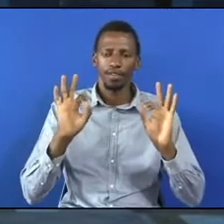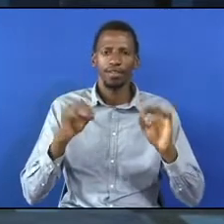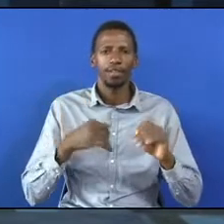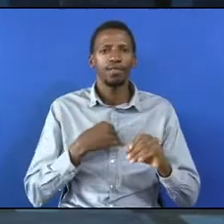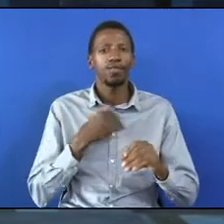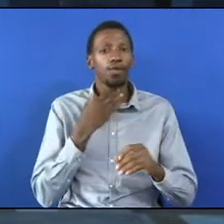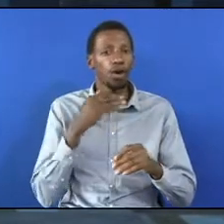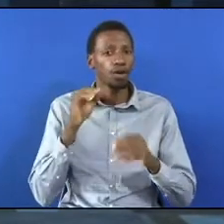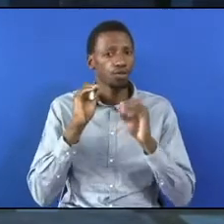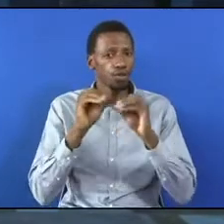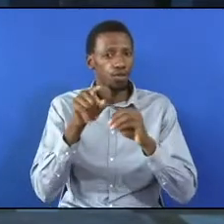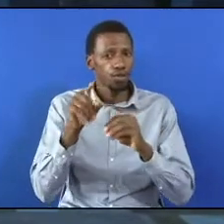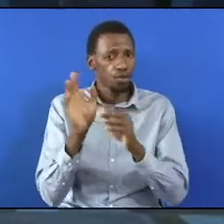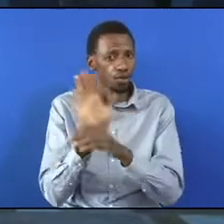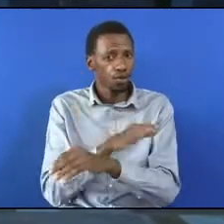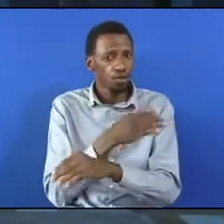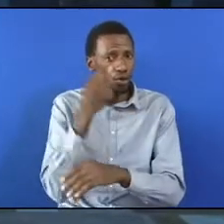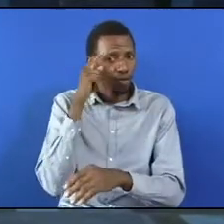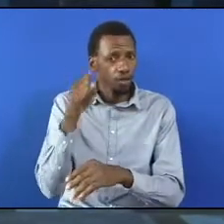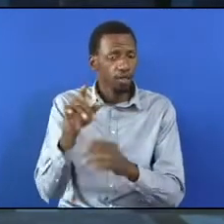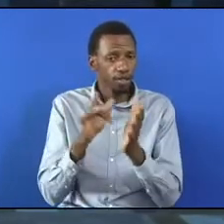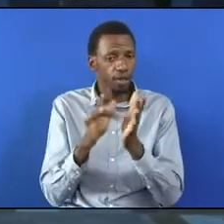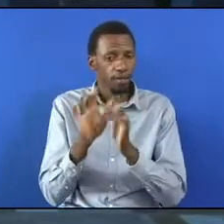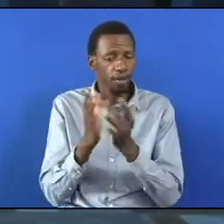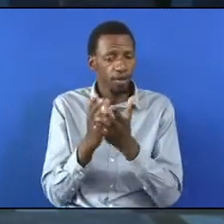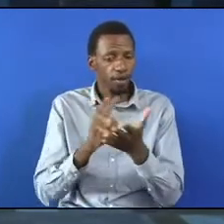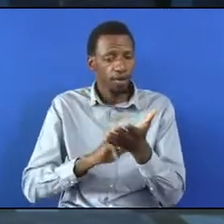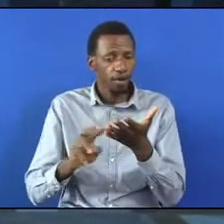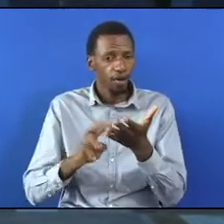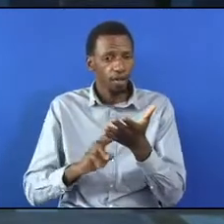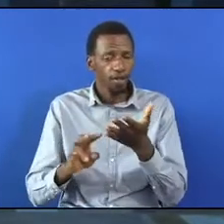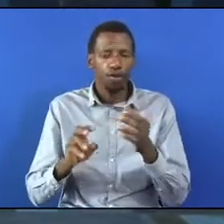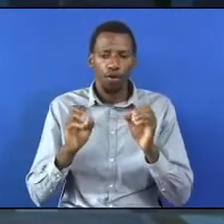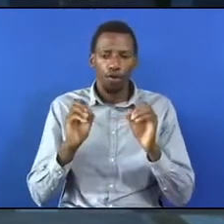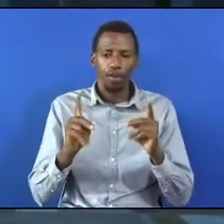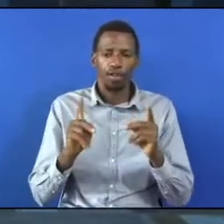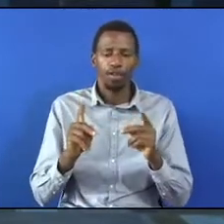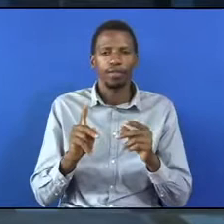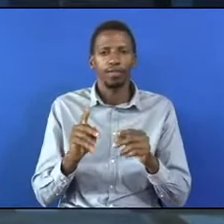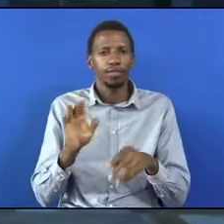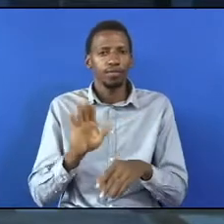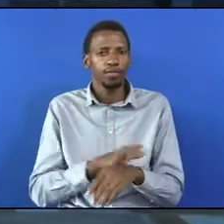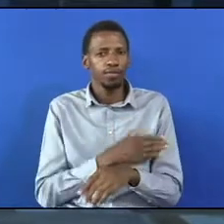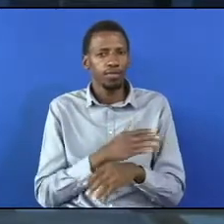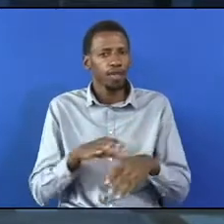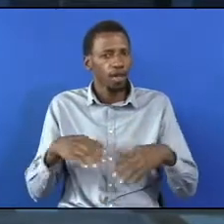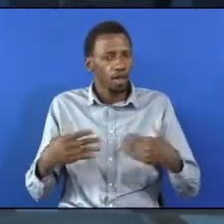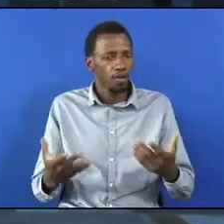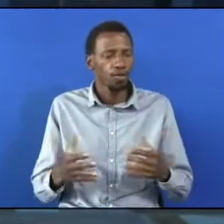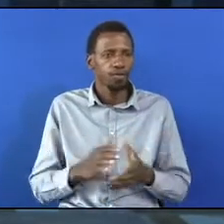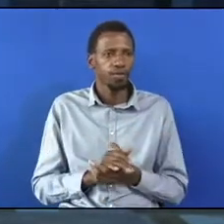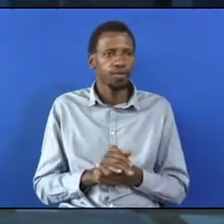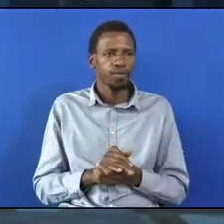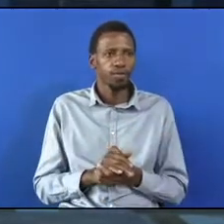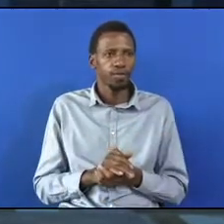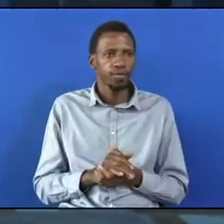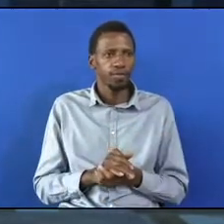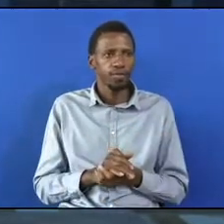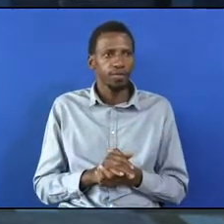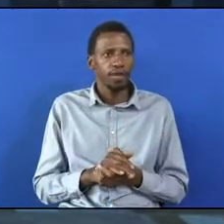teach you a song for that Bible verse? Yes. Oh, this is how it goes. I am the vine,